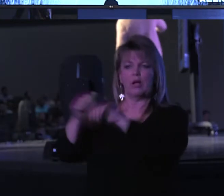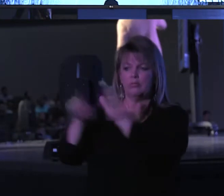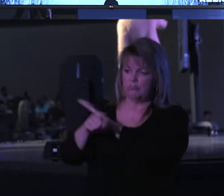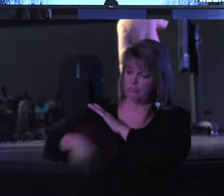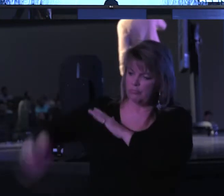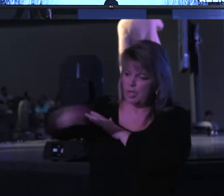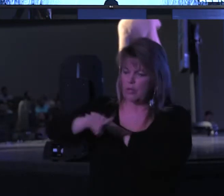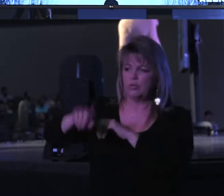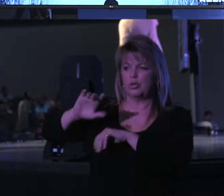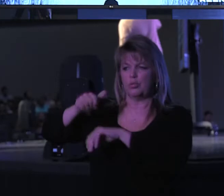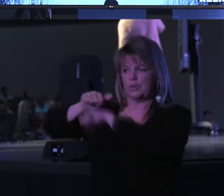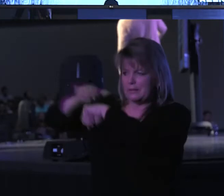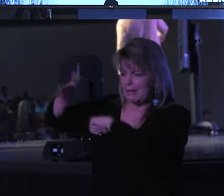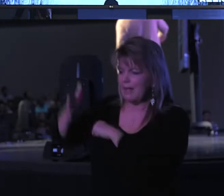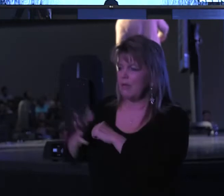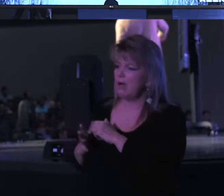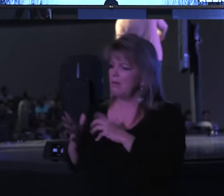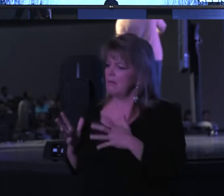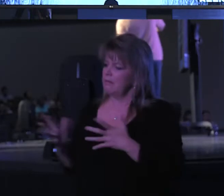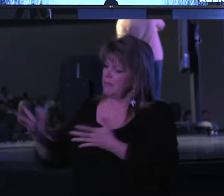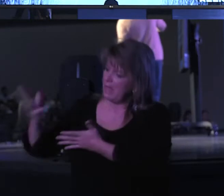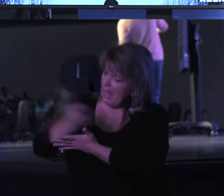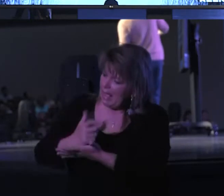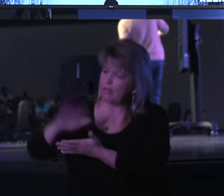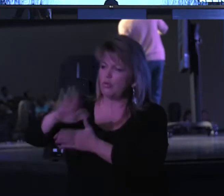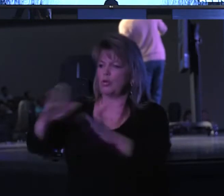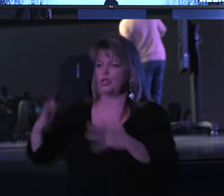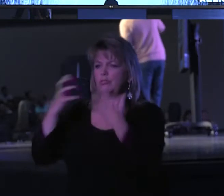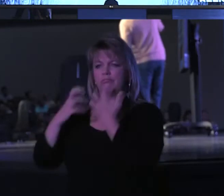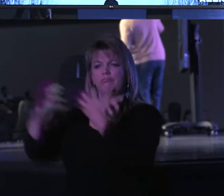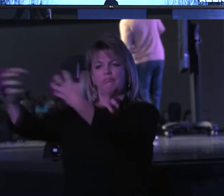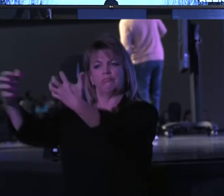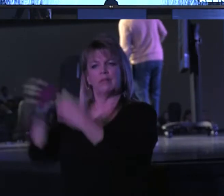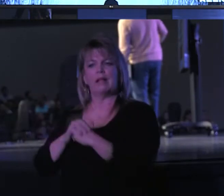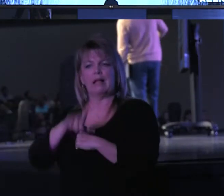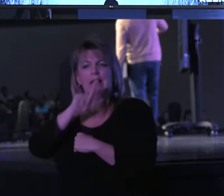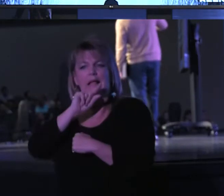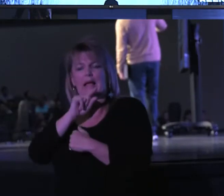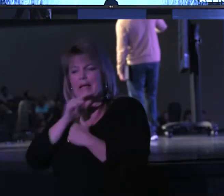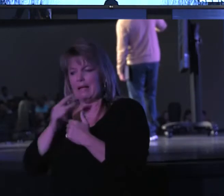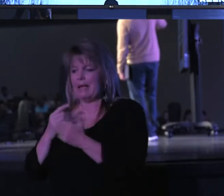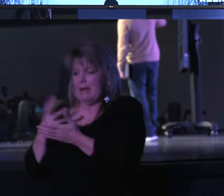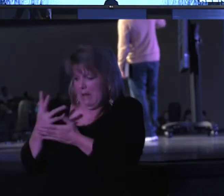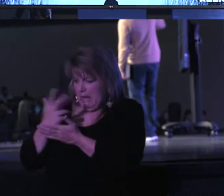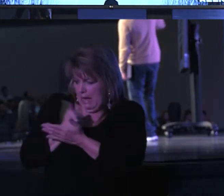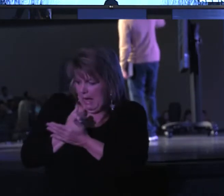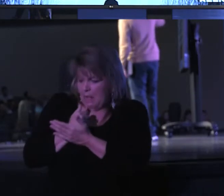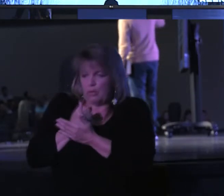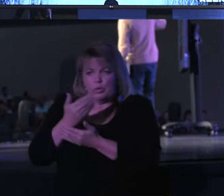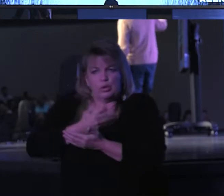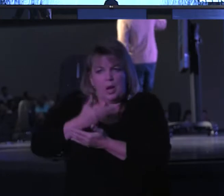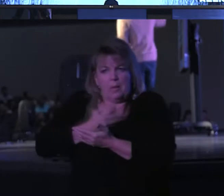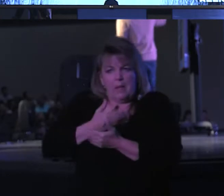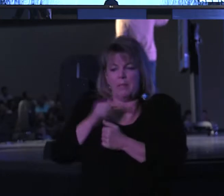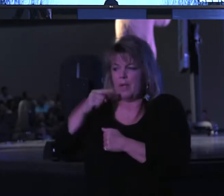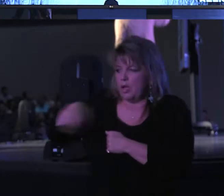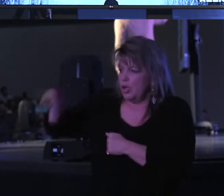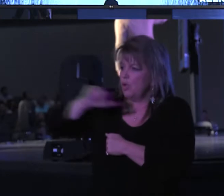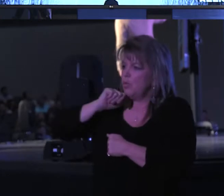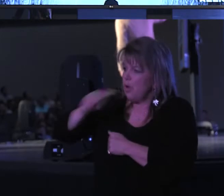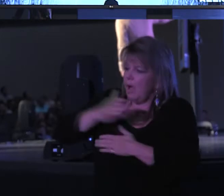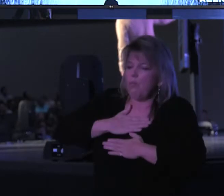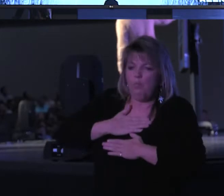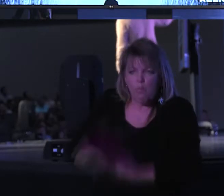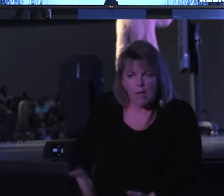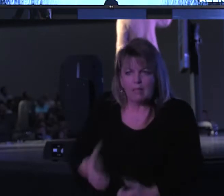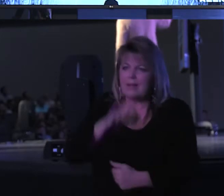How often would I have gathered your children together as a hen gathers her brood under her wings, and you were not willing.